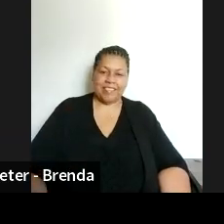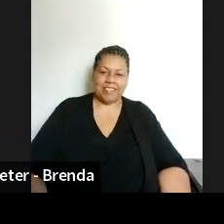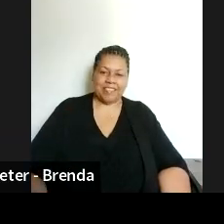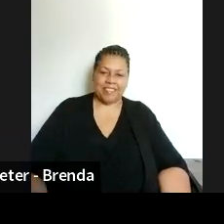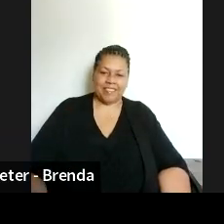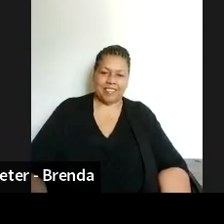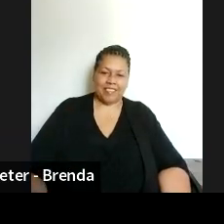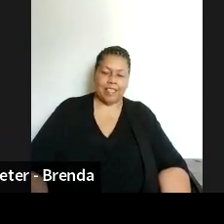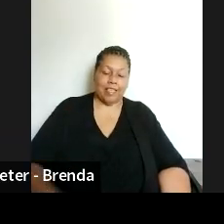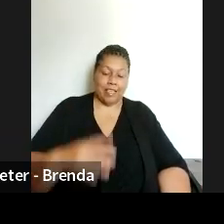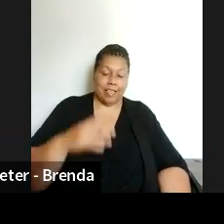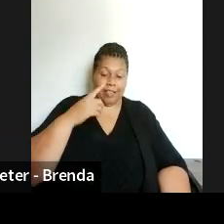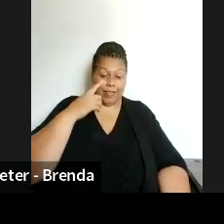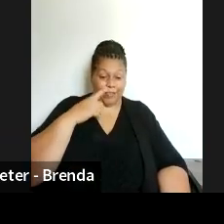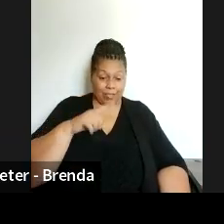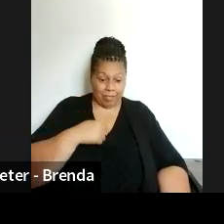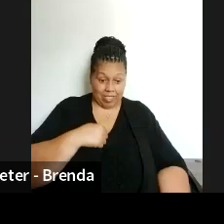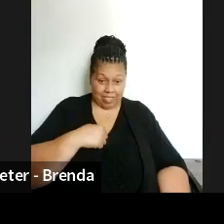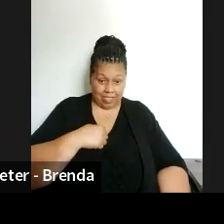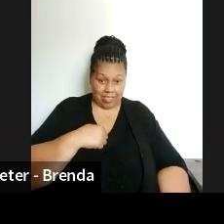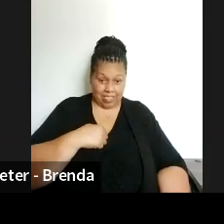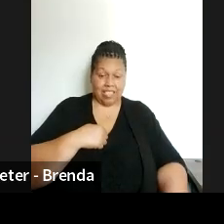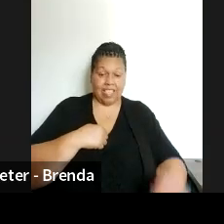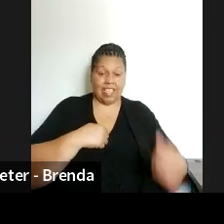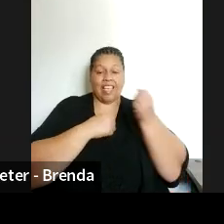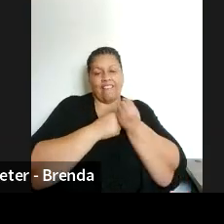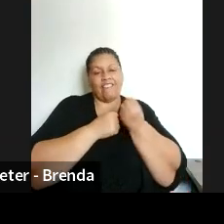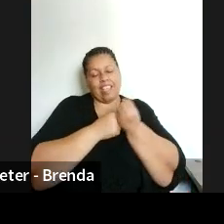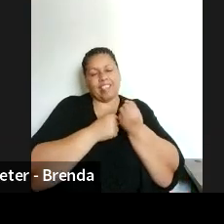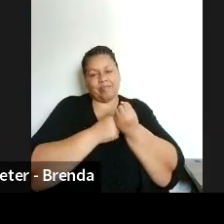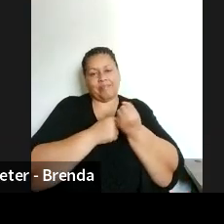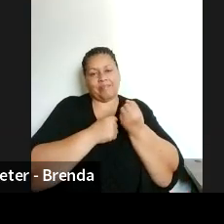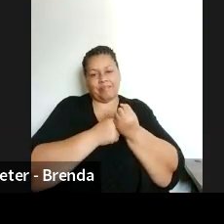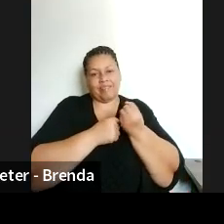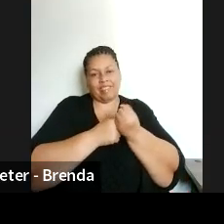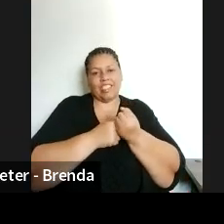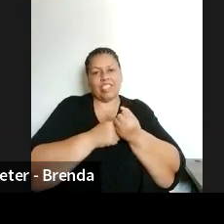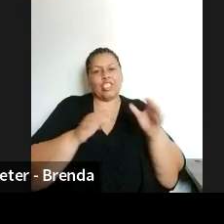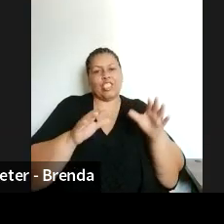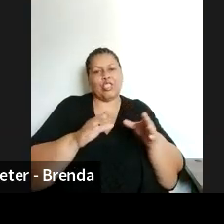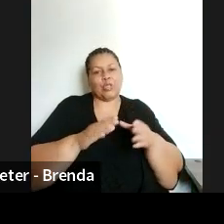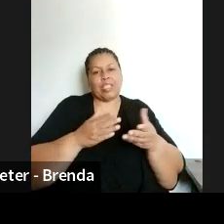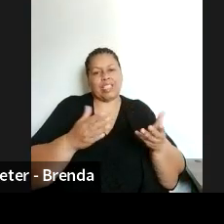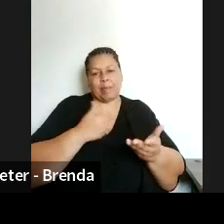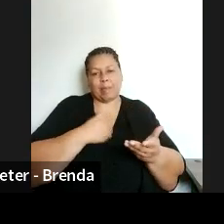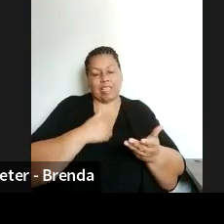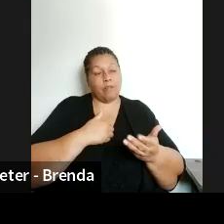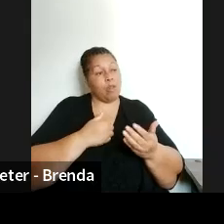For me, I would probably say advocating, just doing stuff on my Advocating. own.